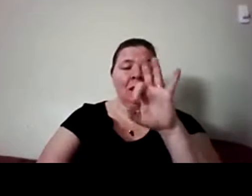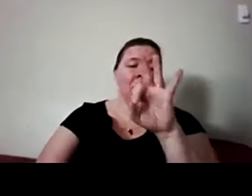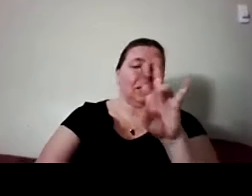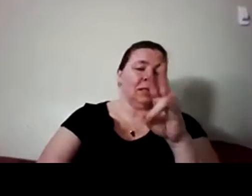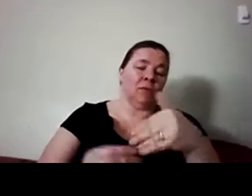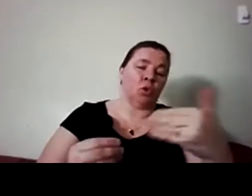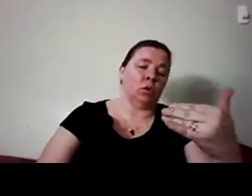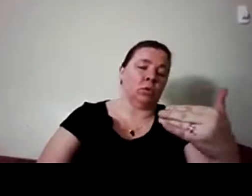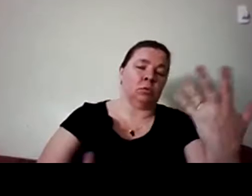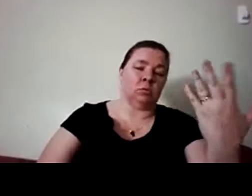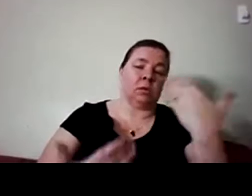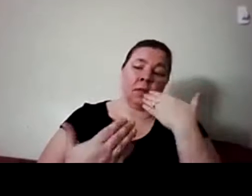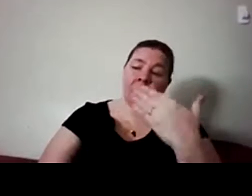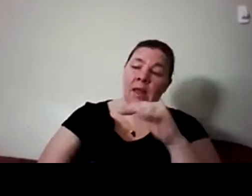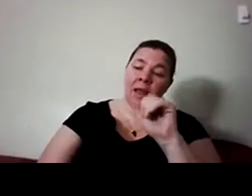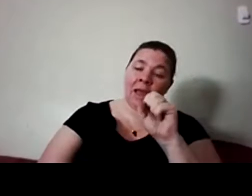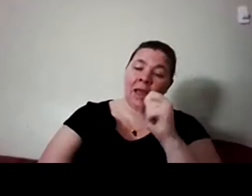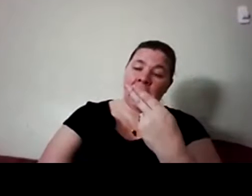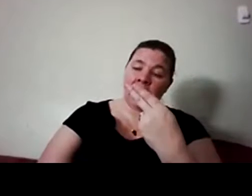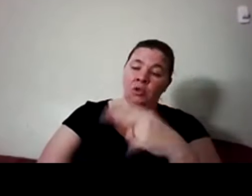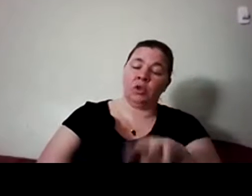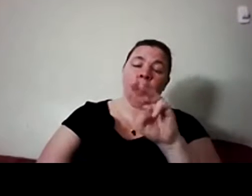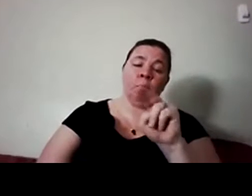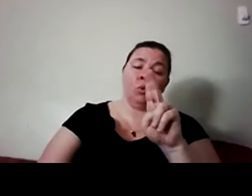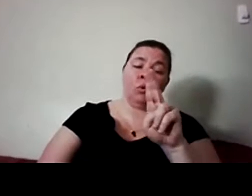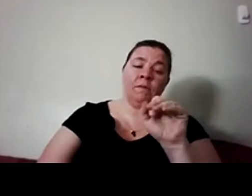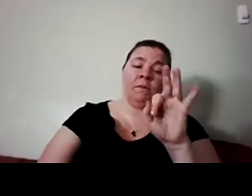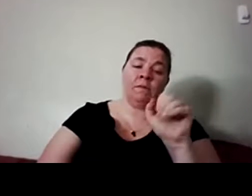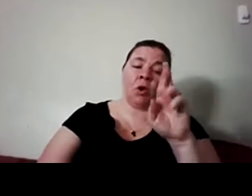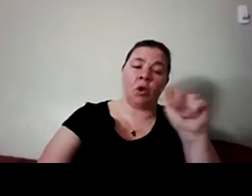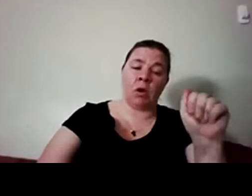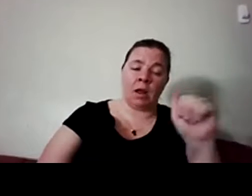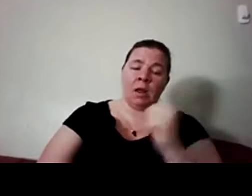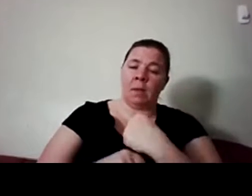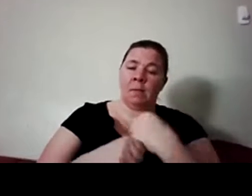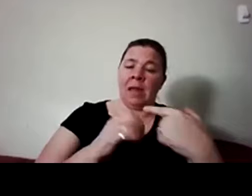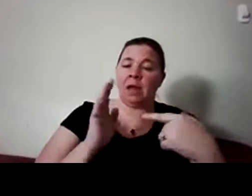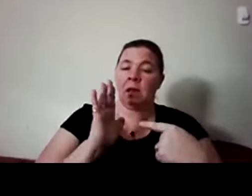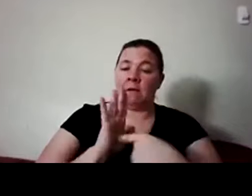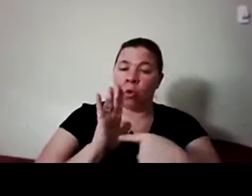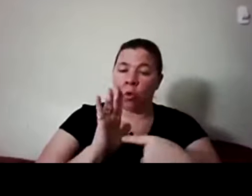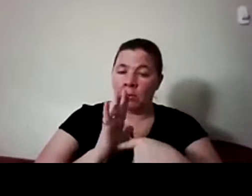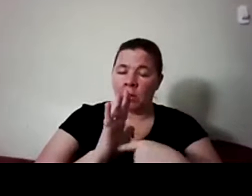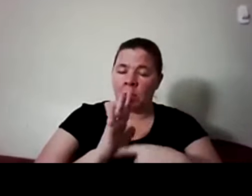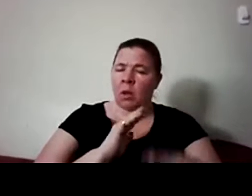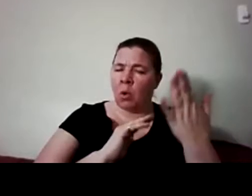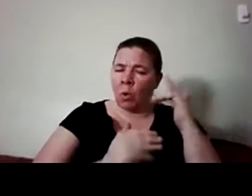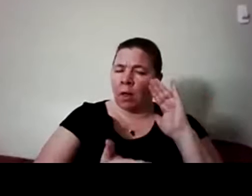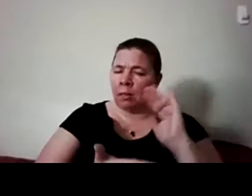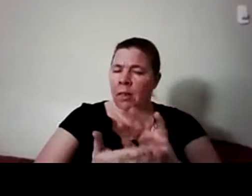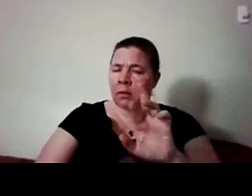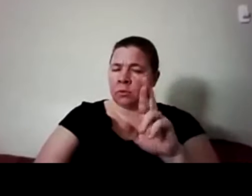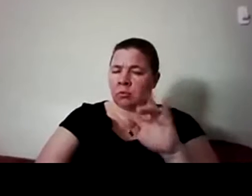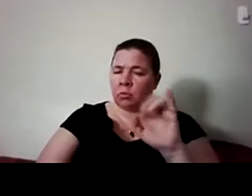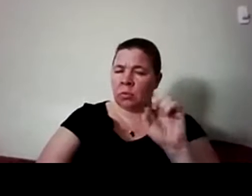$97, thanks to Mr. Mufareh, who has made it affordable, okay? And he has even made it less of a risk. Why? 30